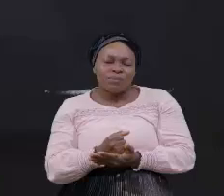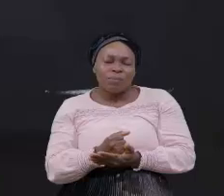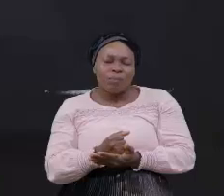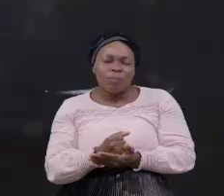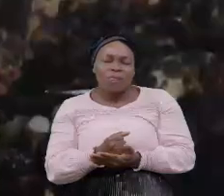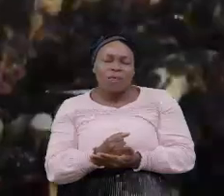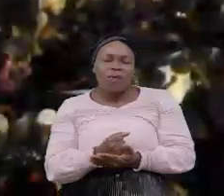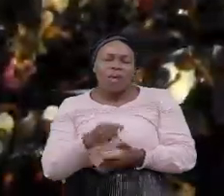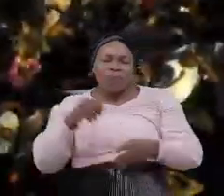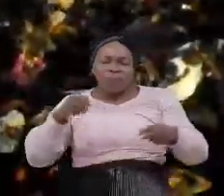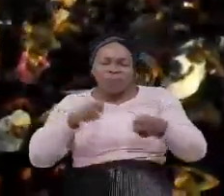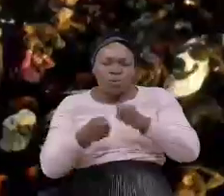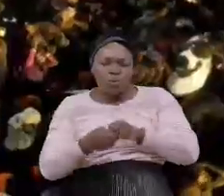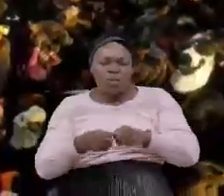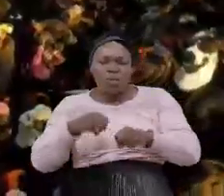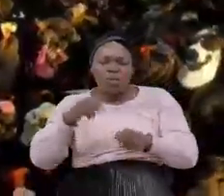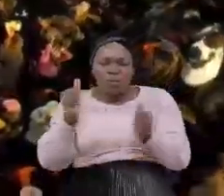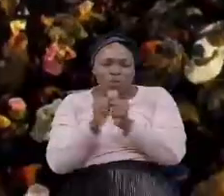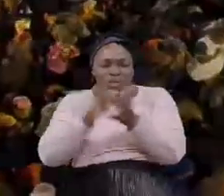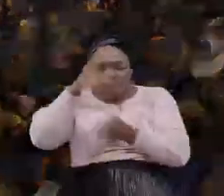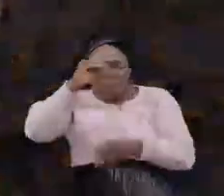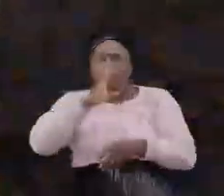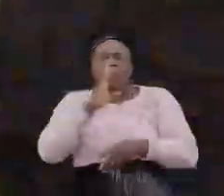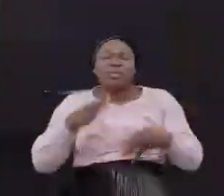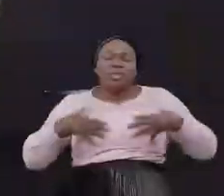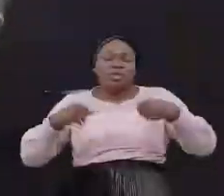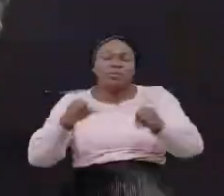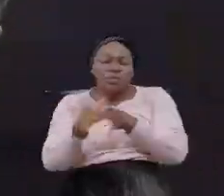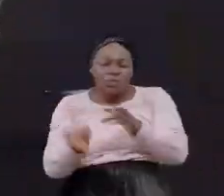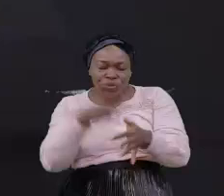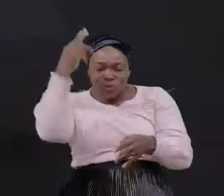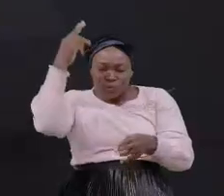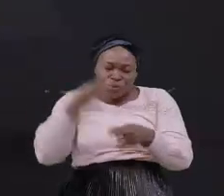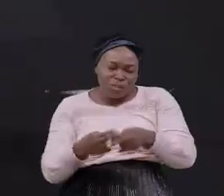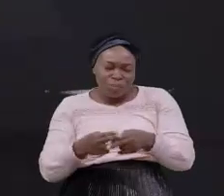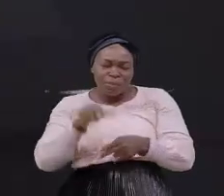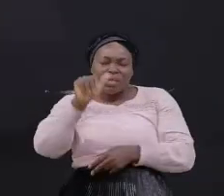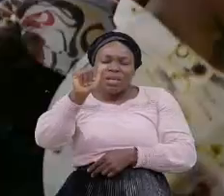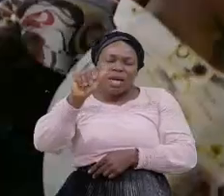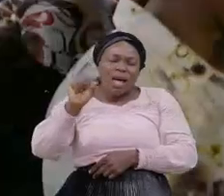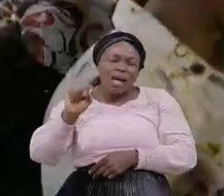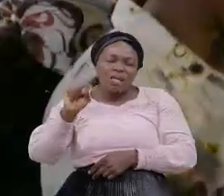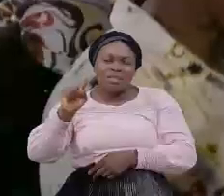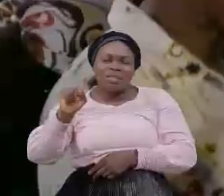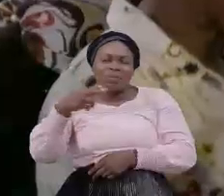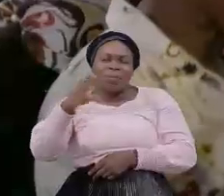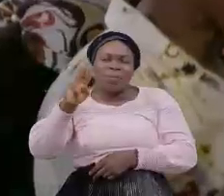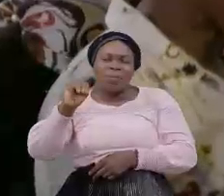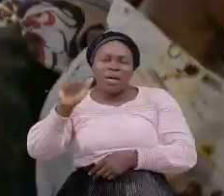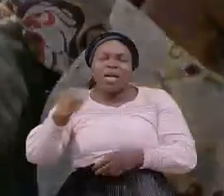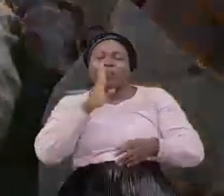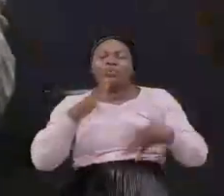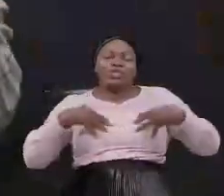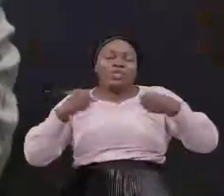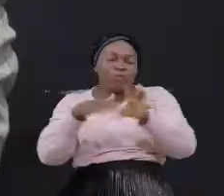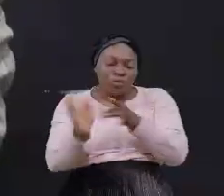Jesus' name. Asthma, be healed in Jesus' name. Hernia,